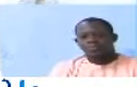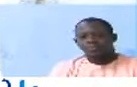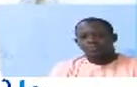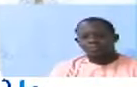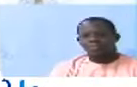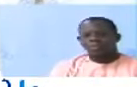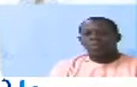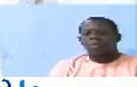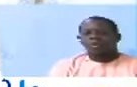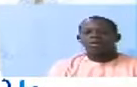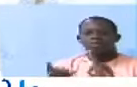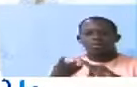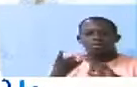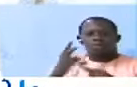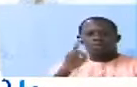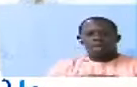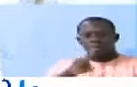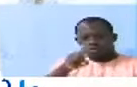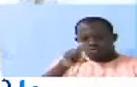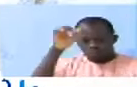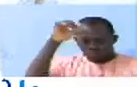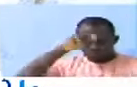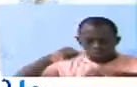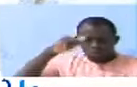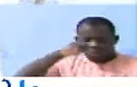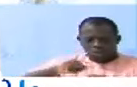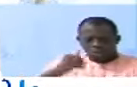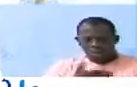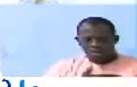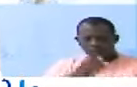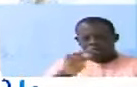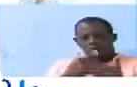you tortured? No, they